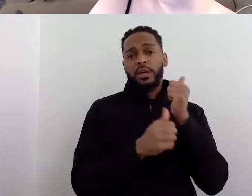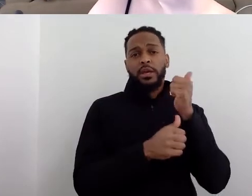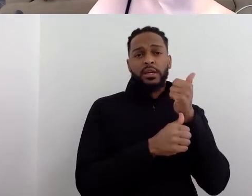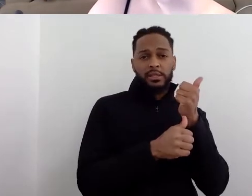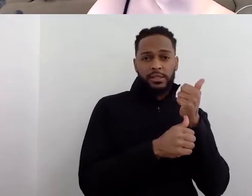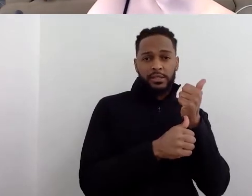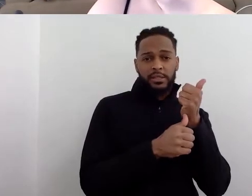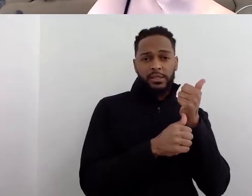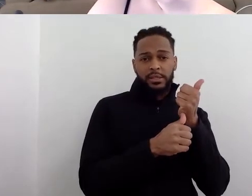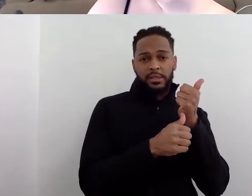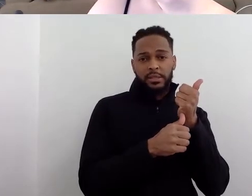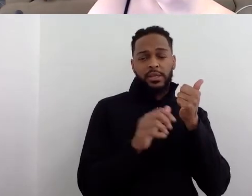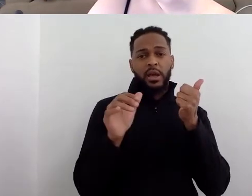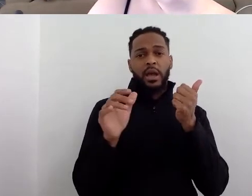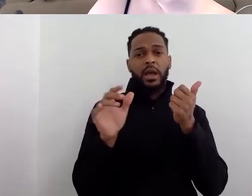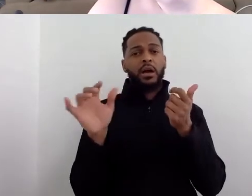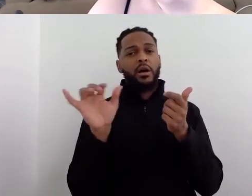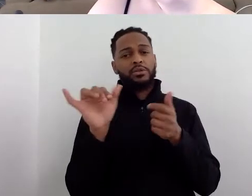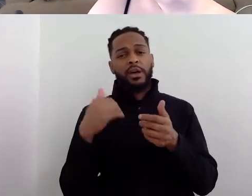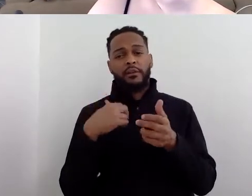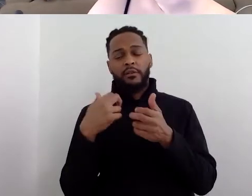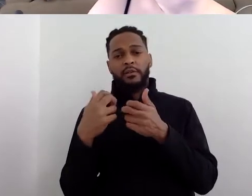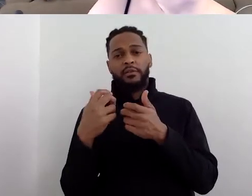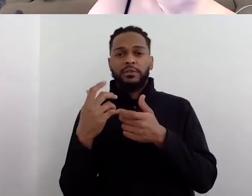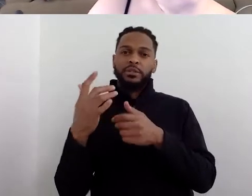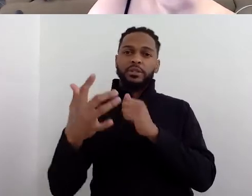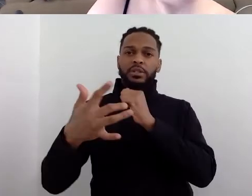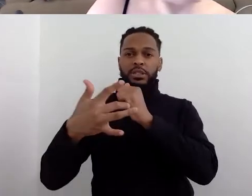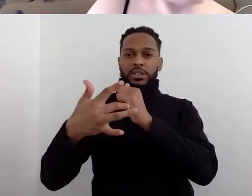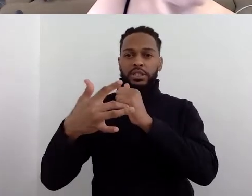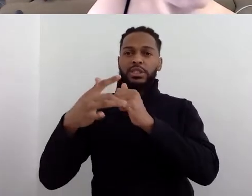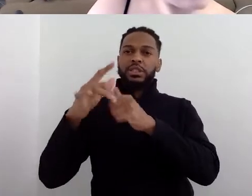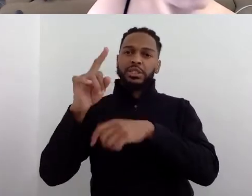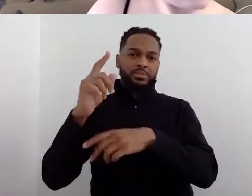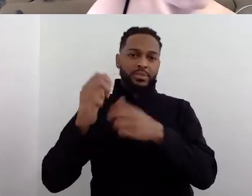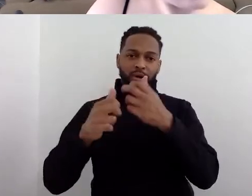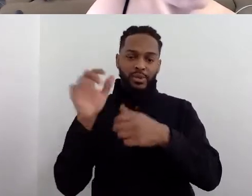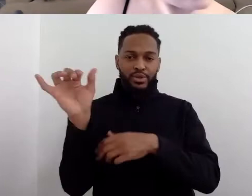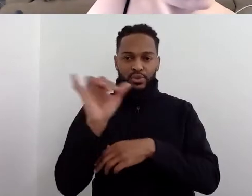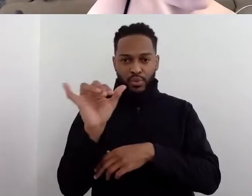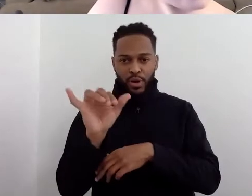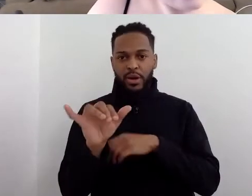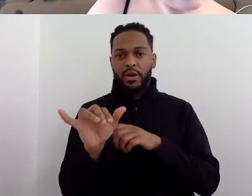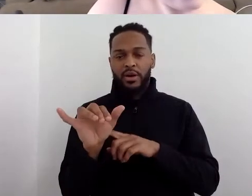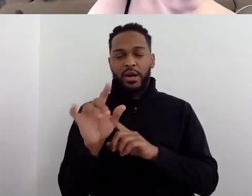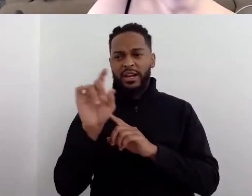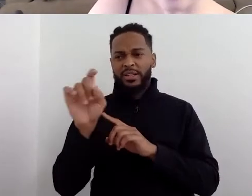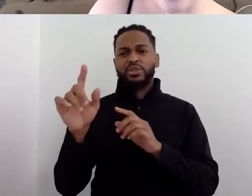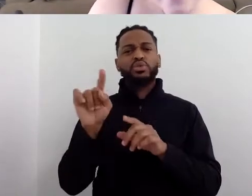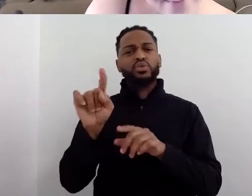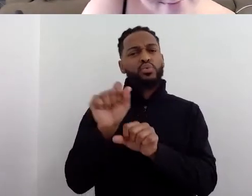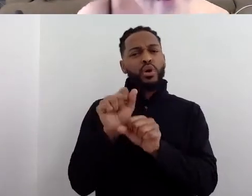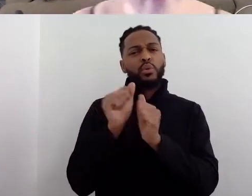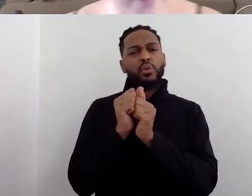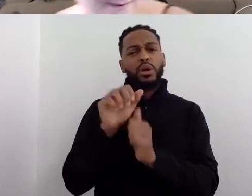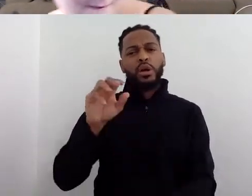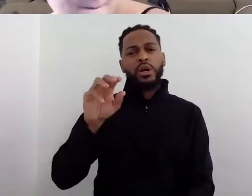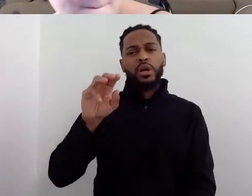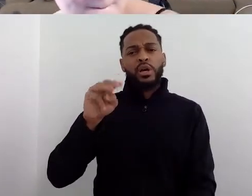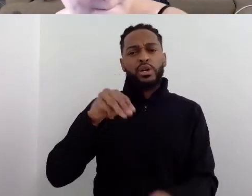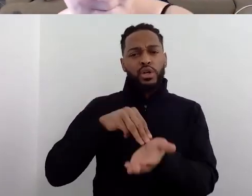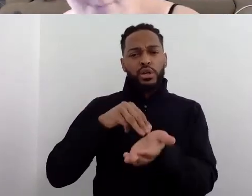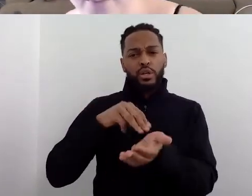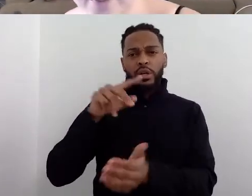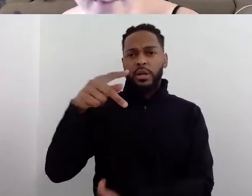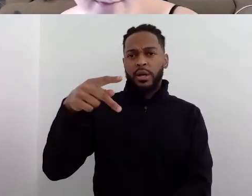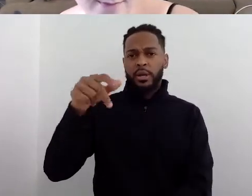Petuno? So yes, I Dr. work with Dr. Petrino. Petrino. Yeah, I work with Dr. Petrino, not every day in the clinic side